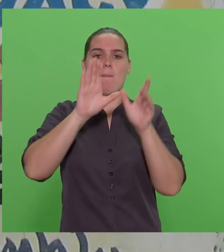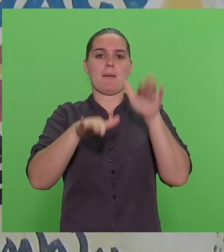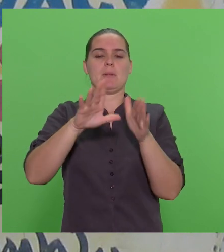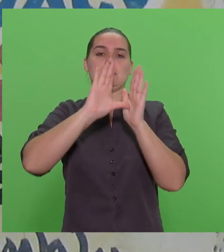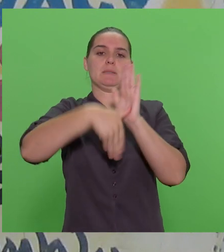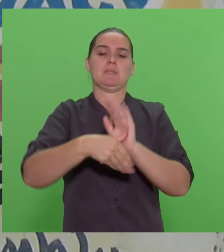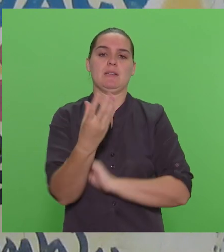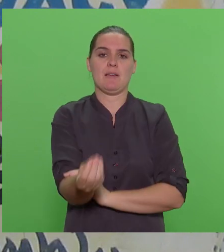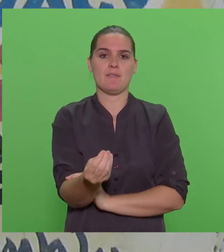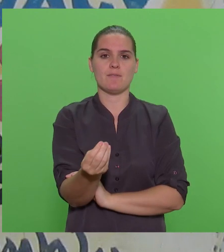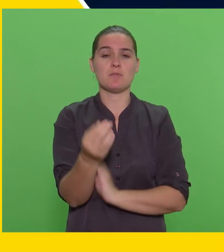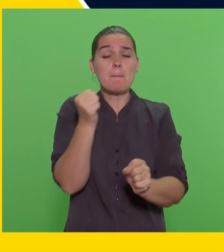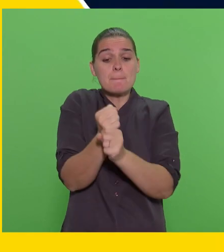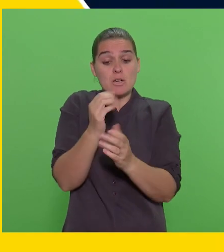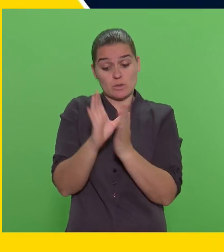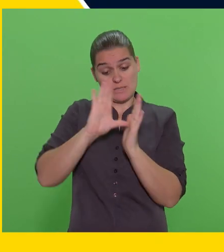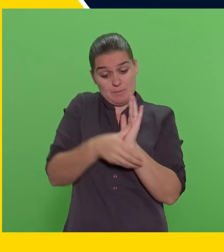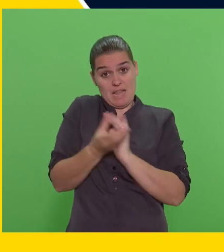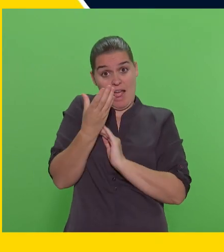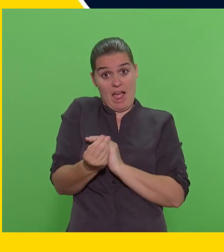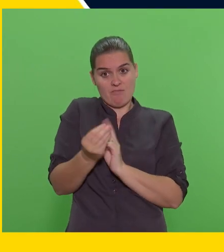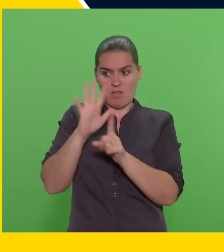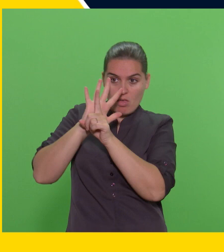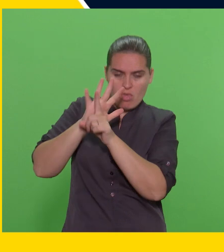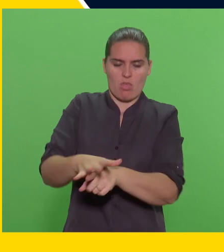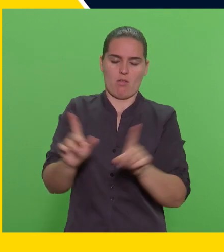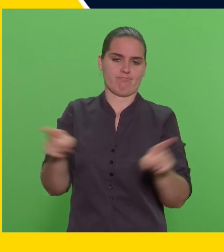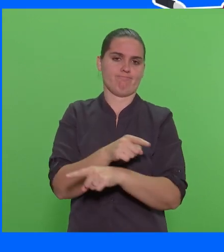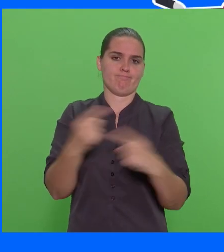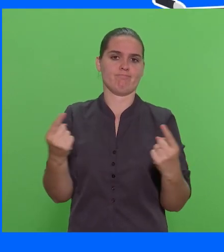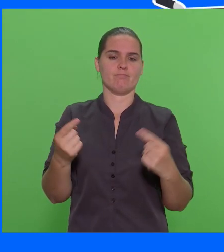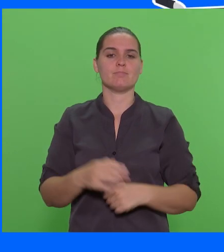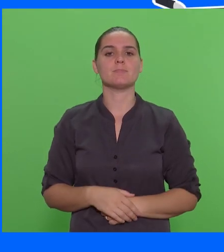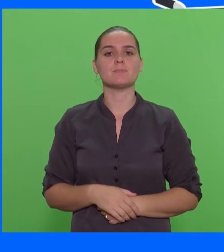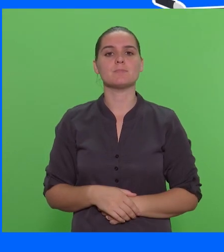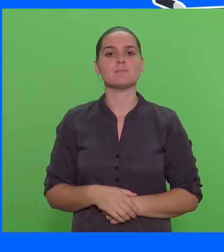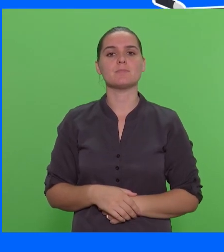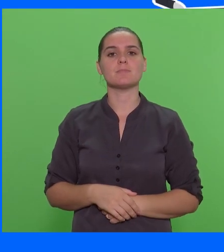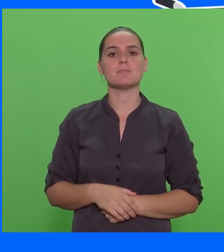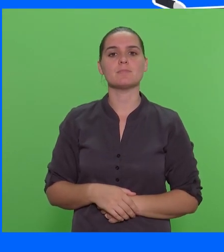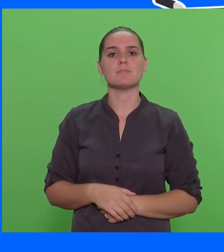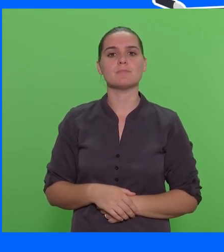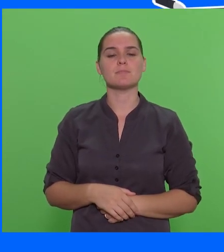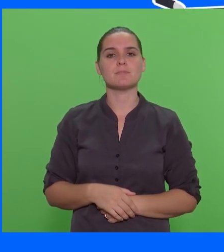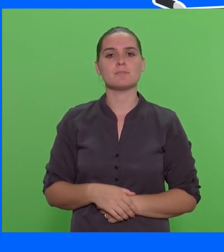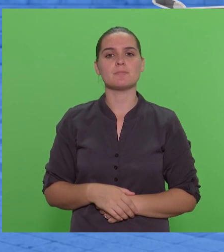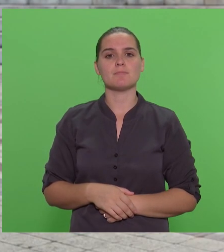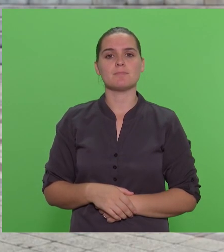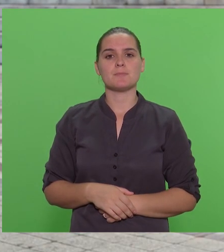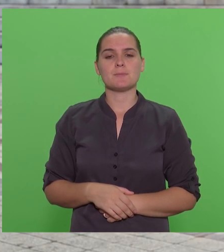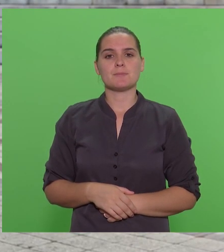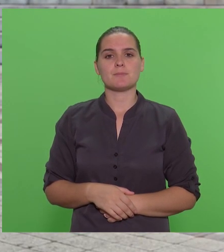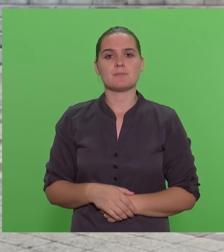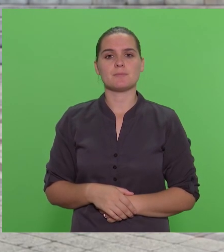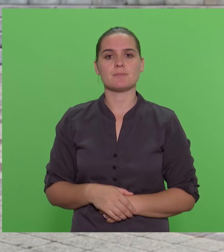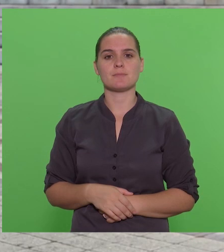of Unfair Discrimination Act that people with disabilities can lead a meaningful life. The